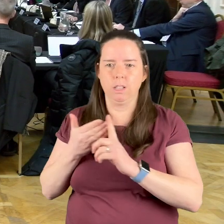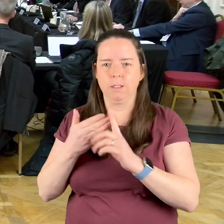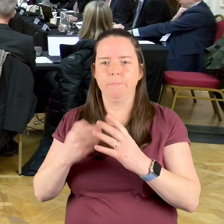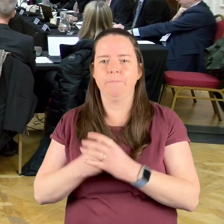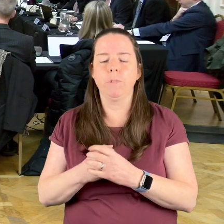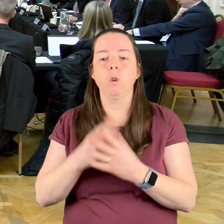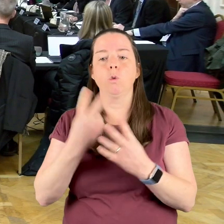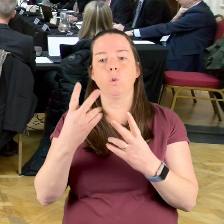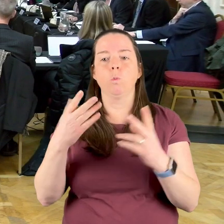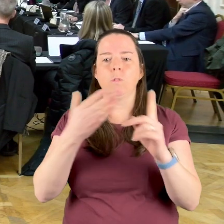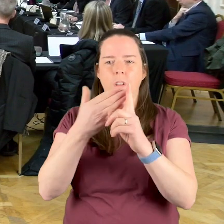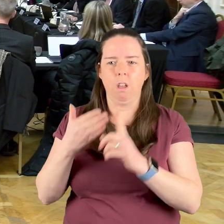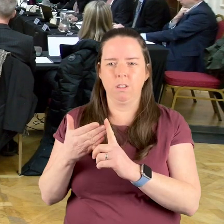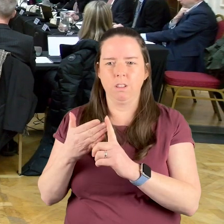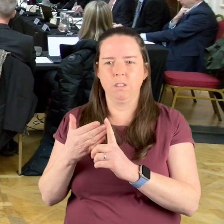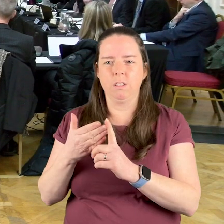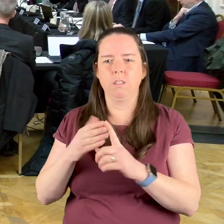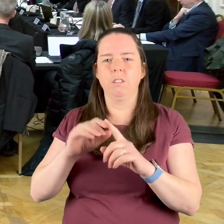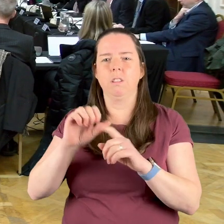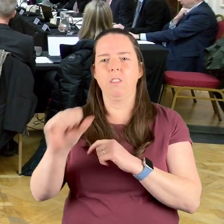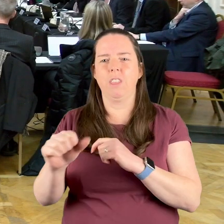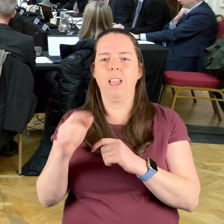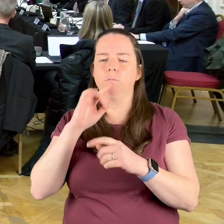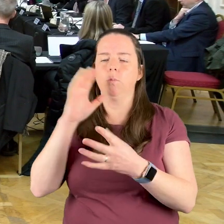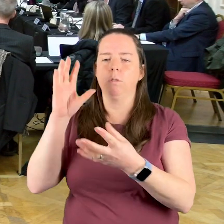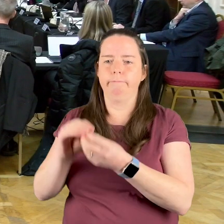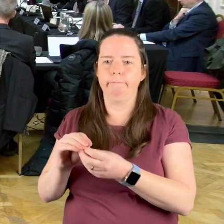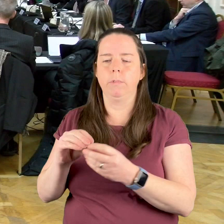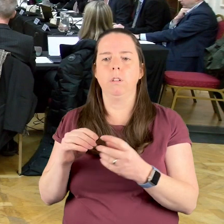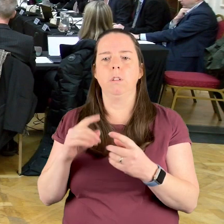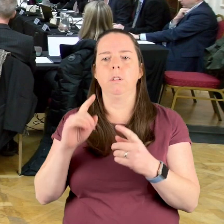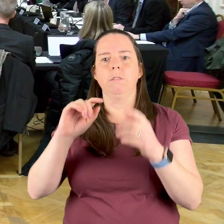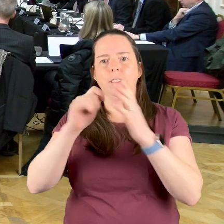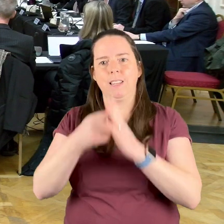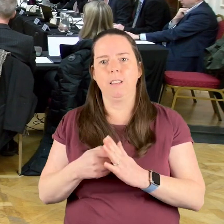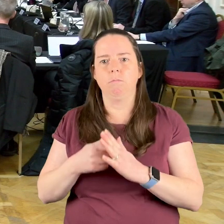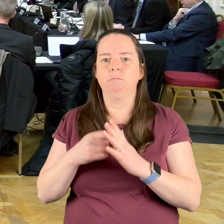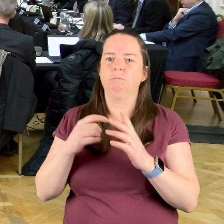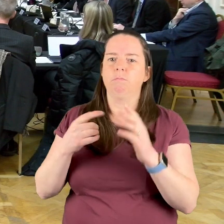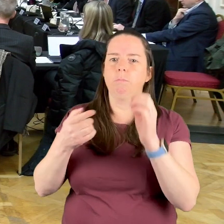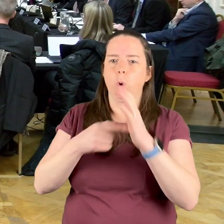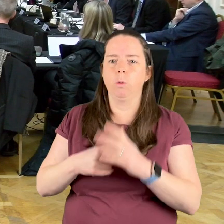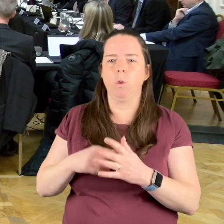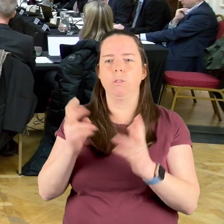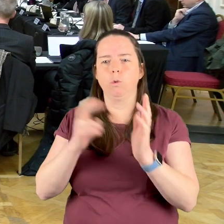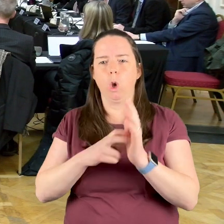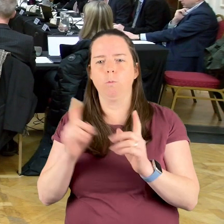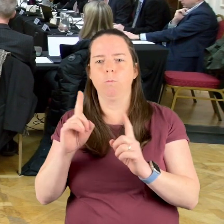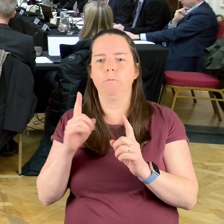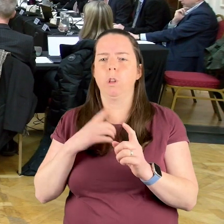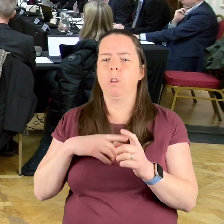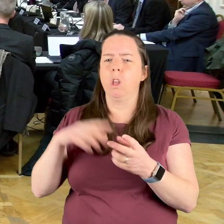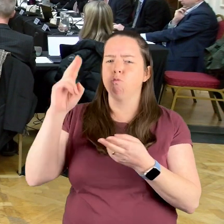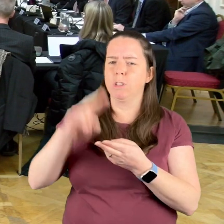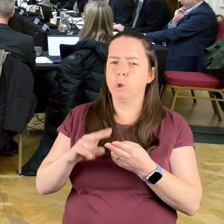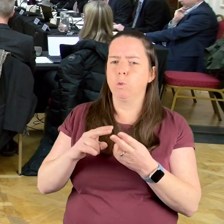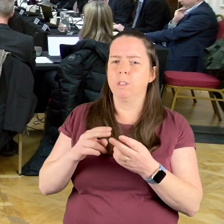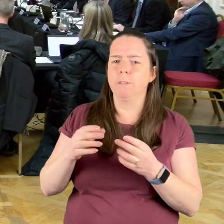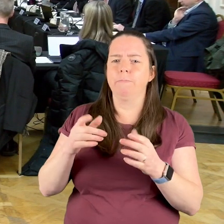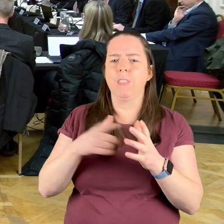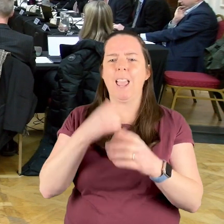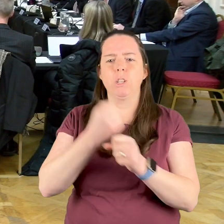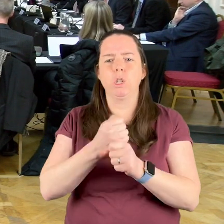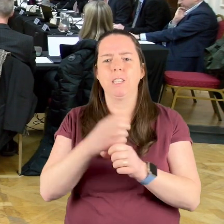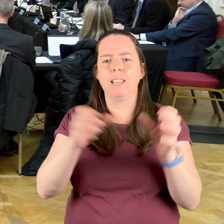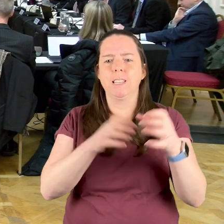two of those targets and then I'll come to an end. The key ones to note are we do need to reduce our agency spend, and we've been given a target